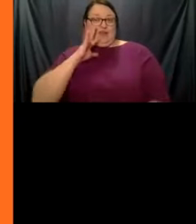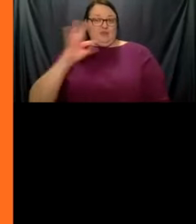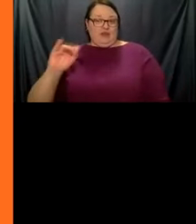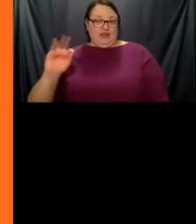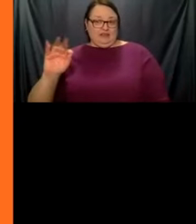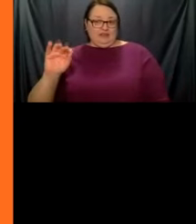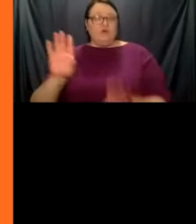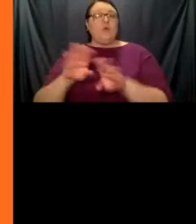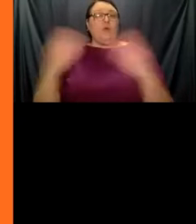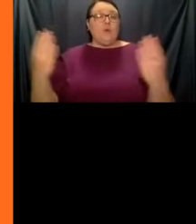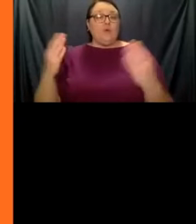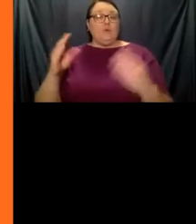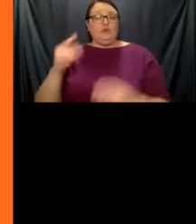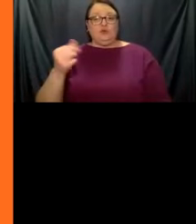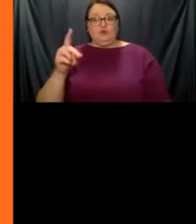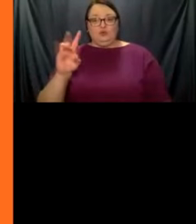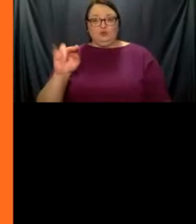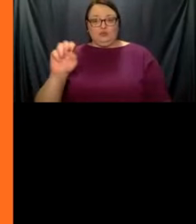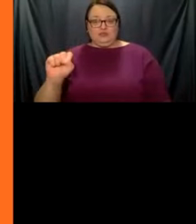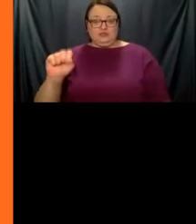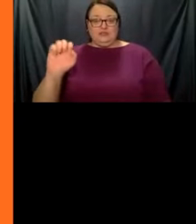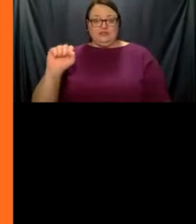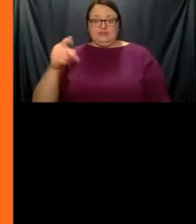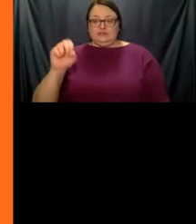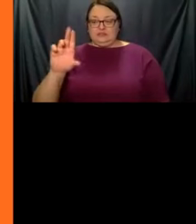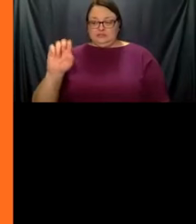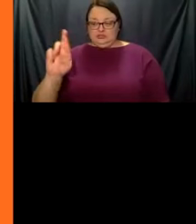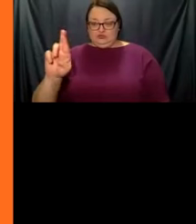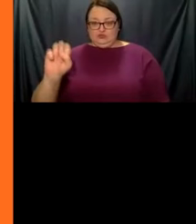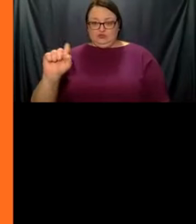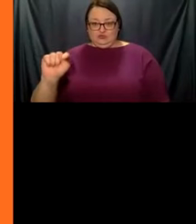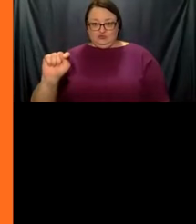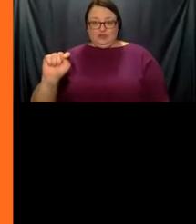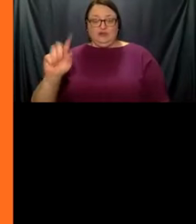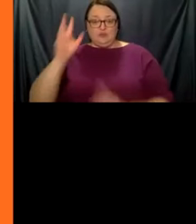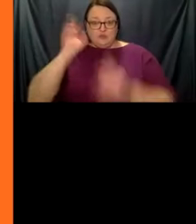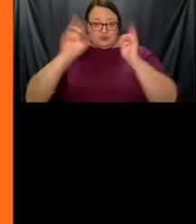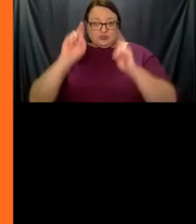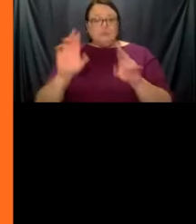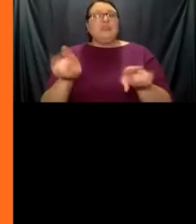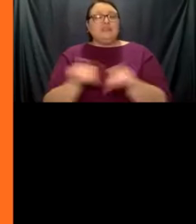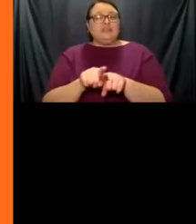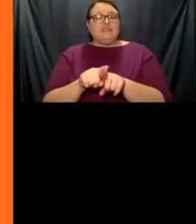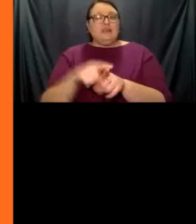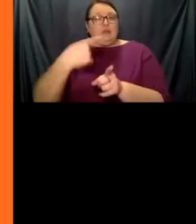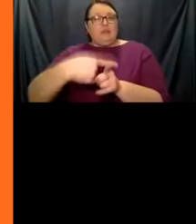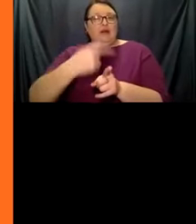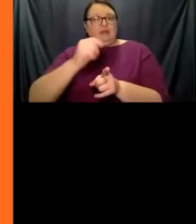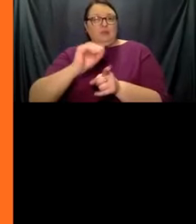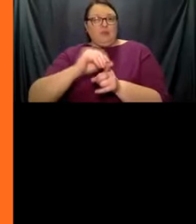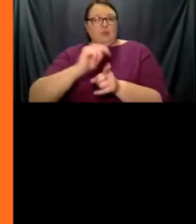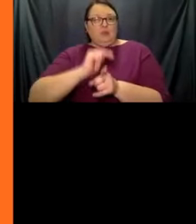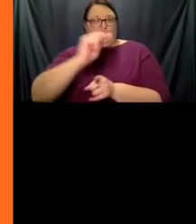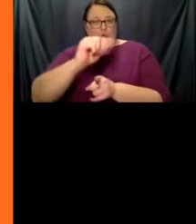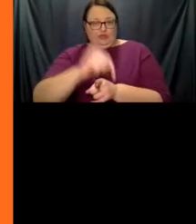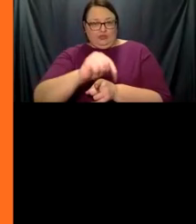opened Goodwin Spencer Street Barbershop on that same block a little bit further to the north, which